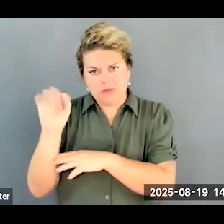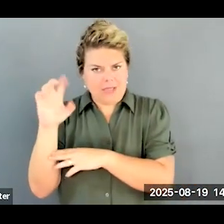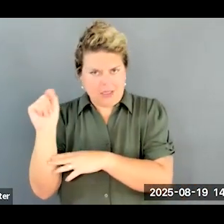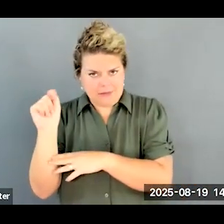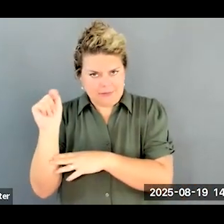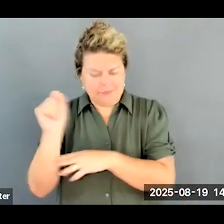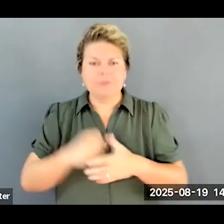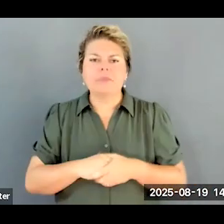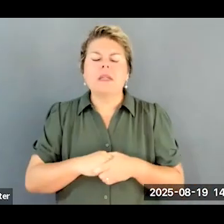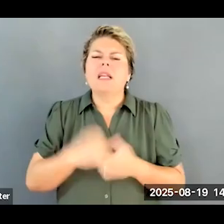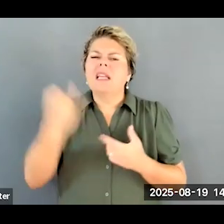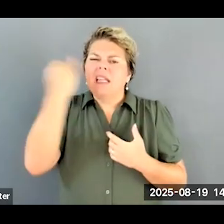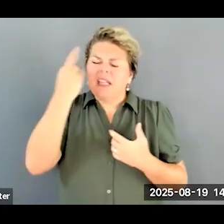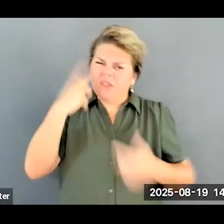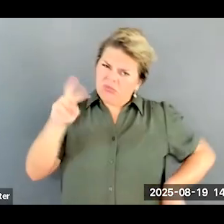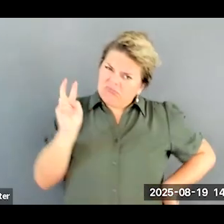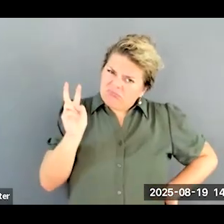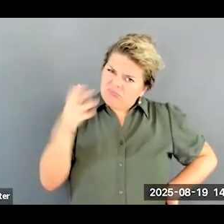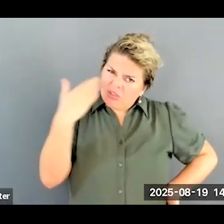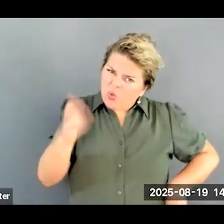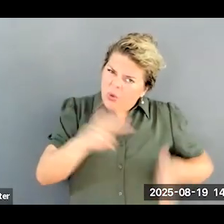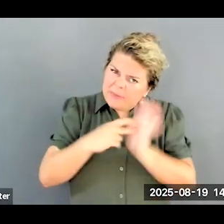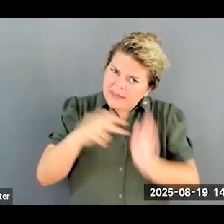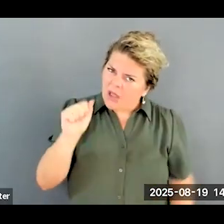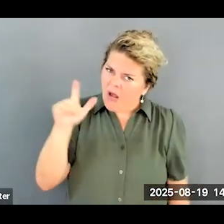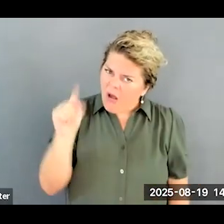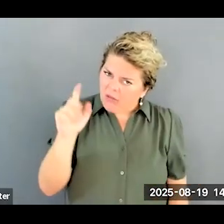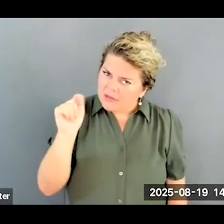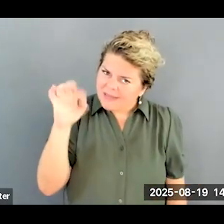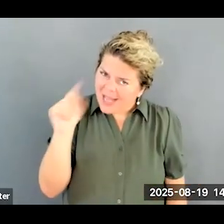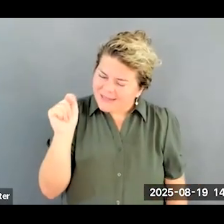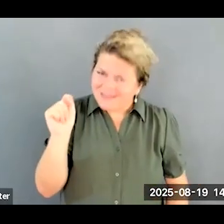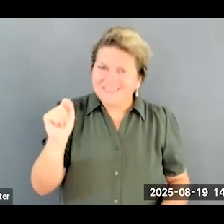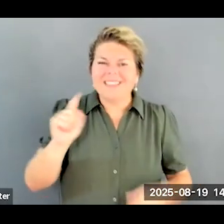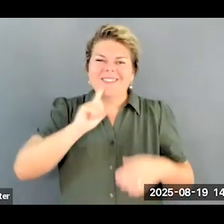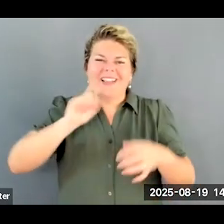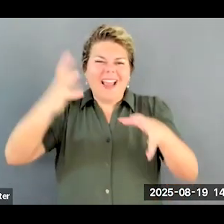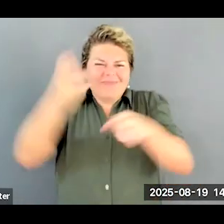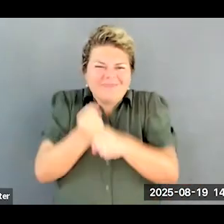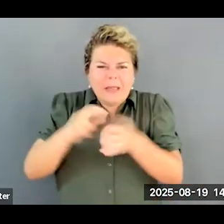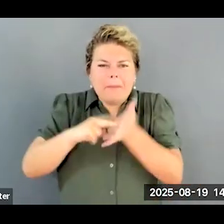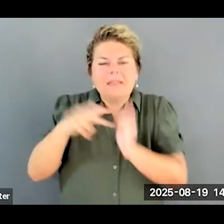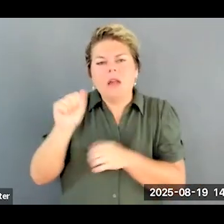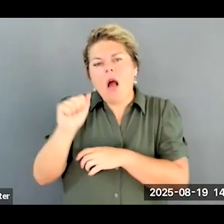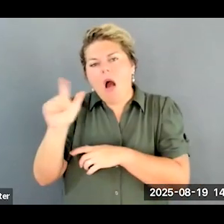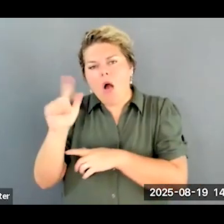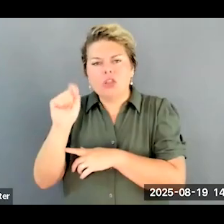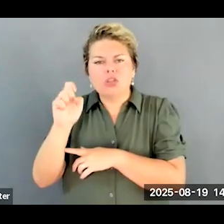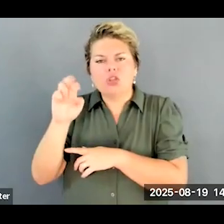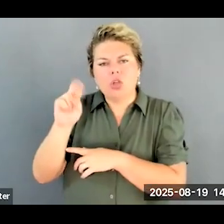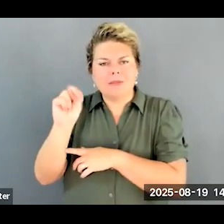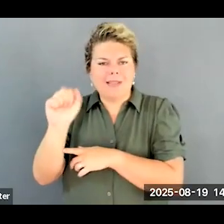Now, if you're not familiar what exactly this alt text is, it's summarized for alternative text. This